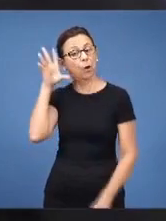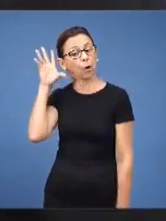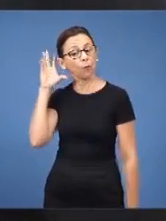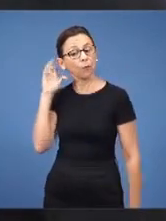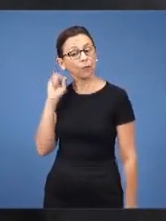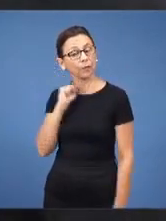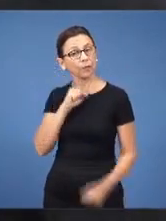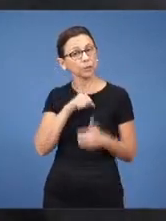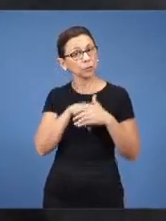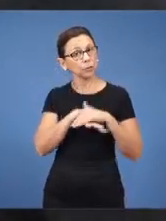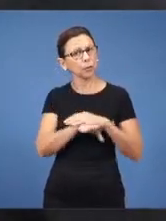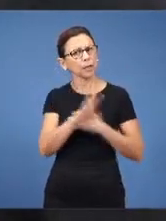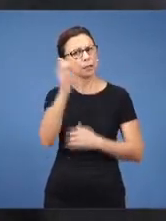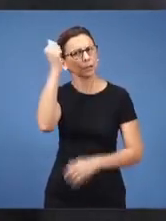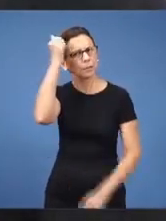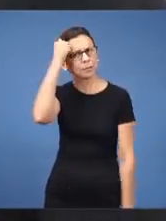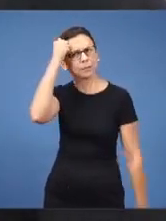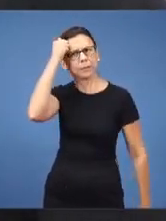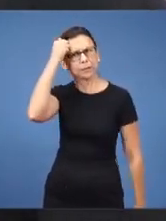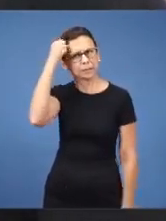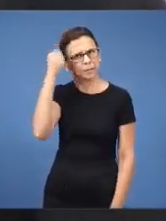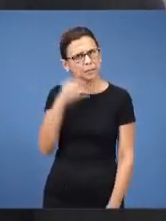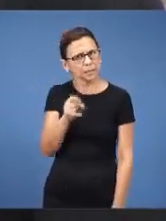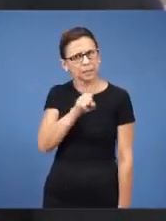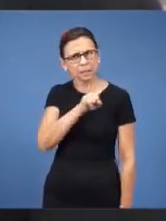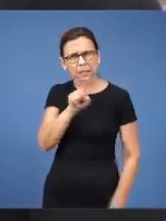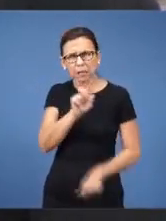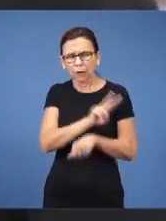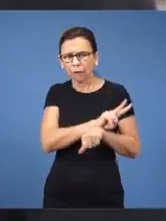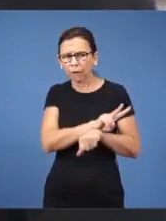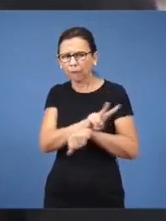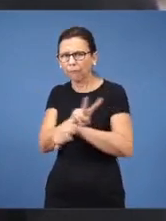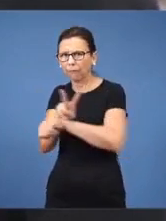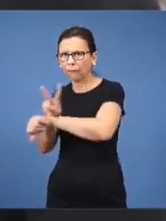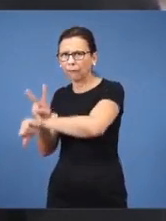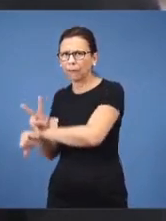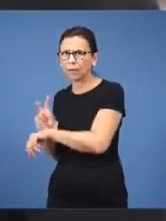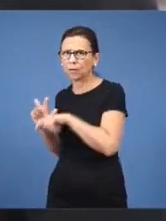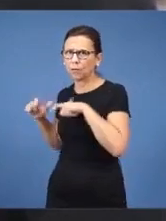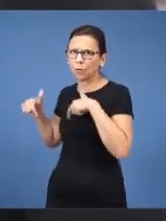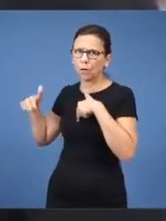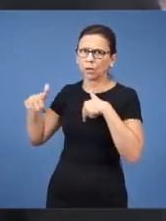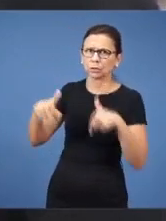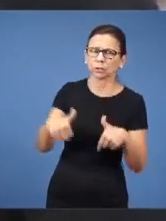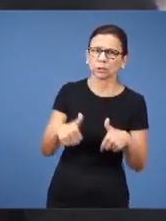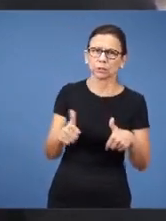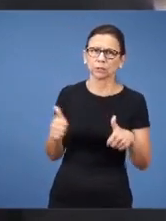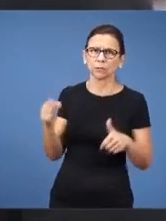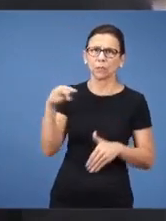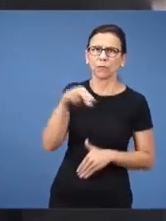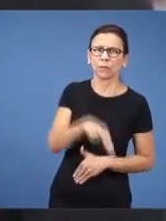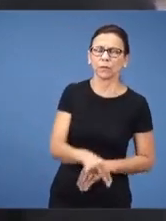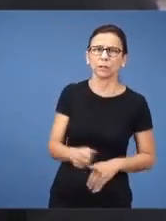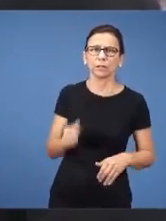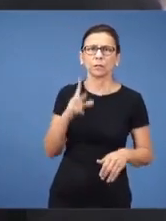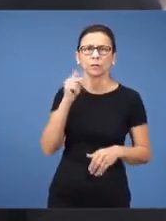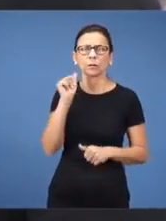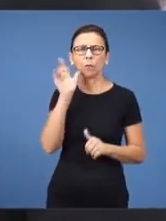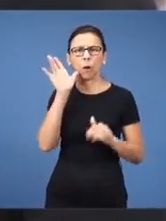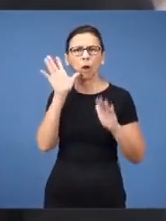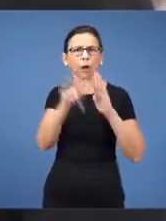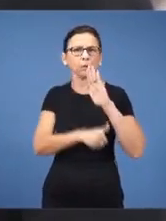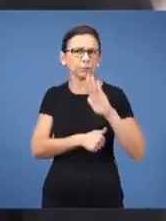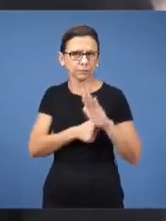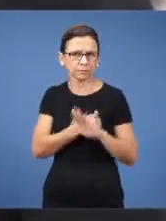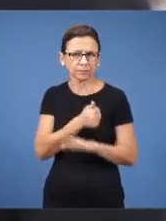Remember, therefore, how you have received and heard. Hold fast and repent. Therefore, if you will not watch, I will